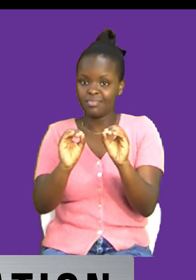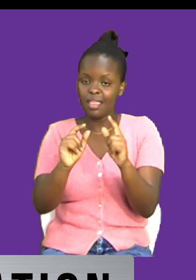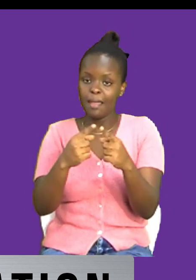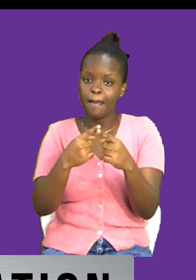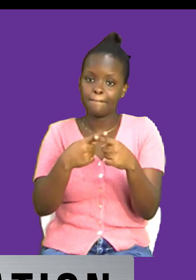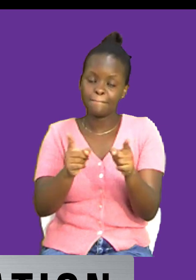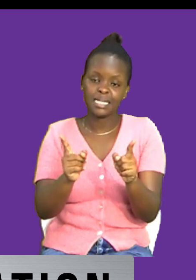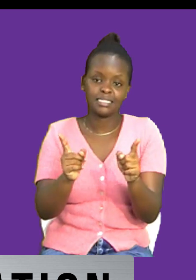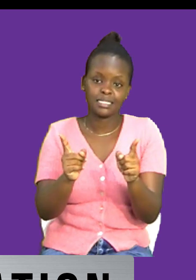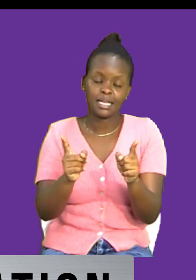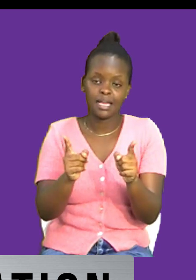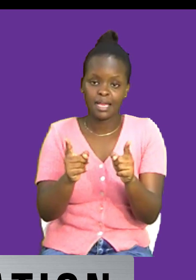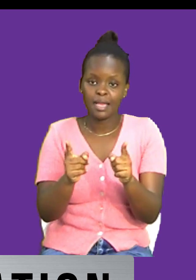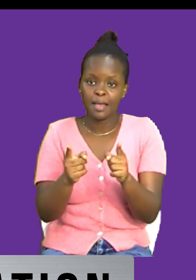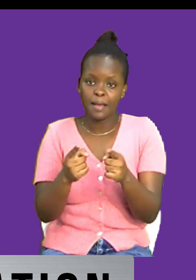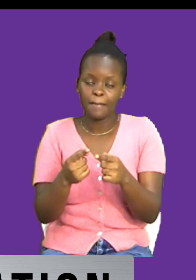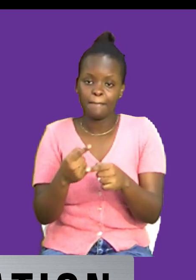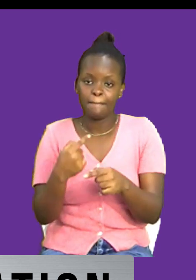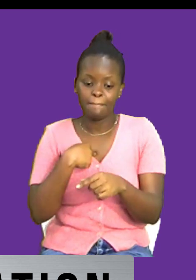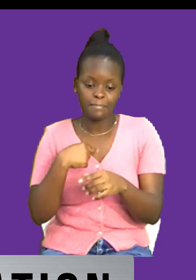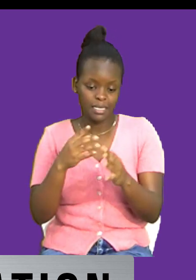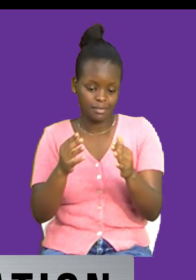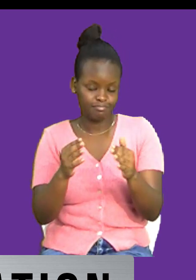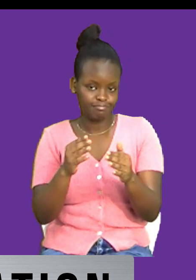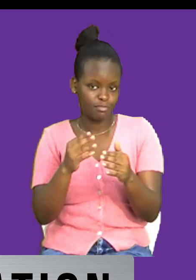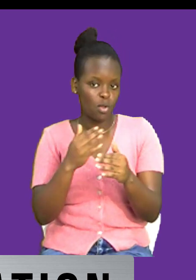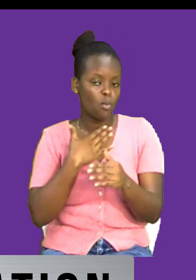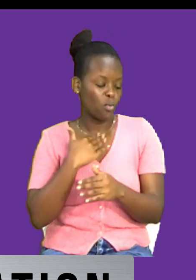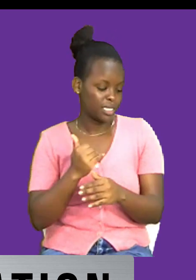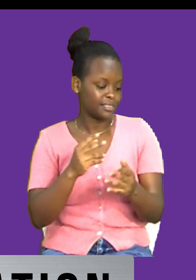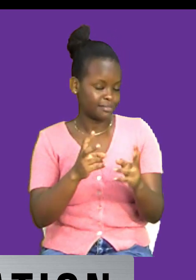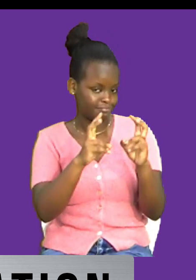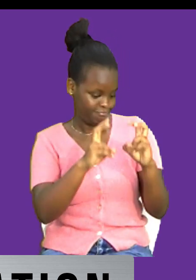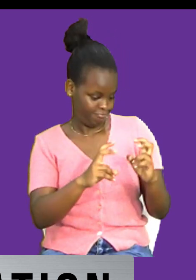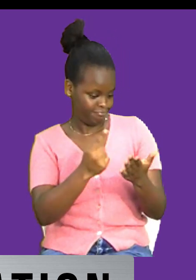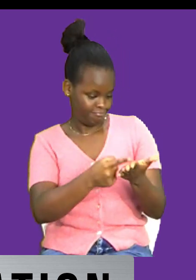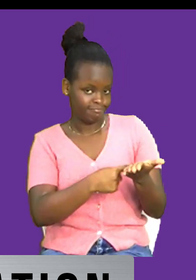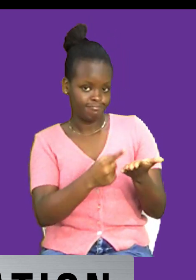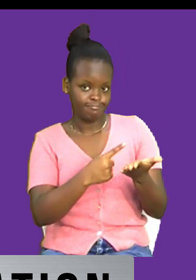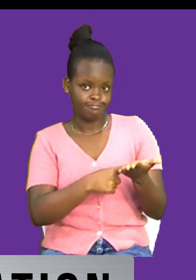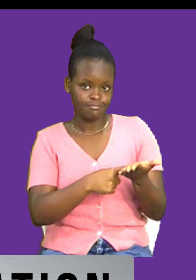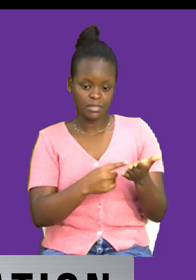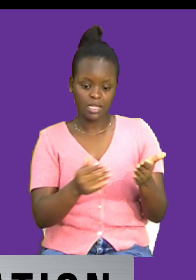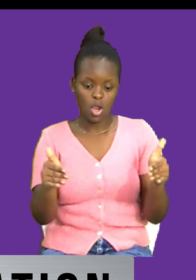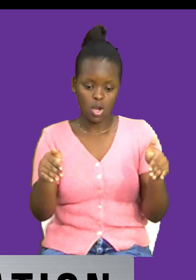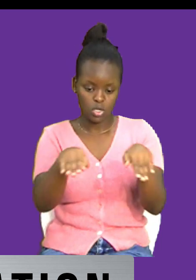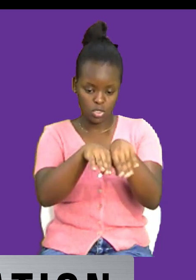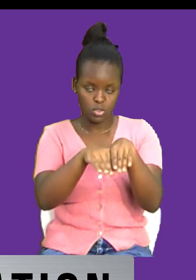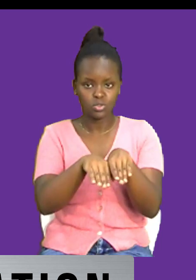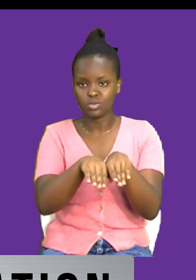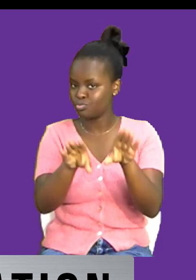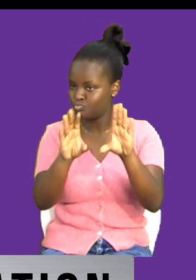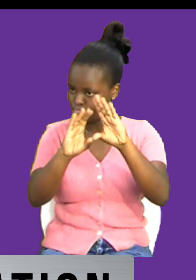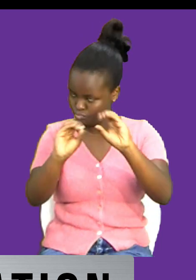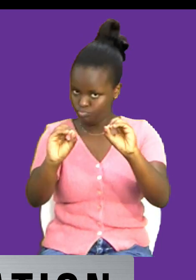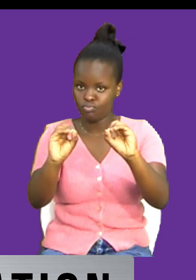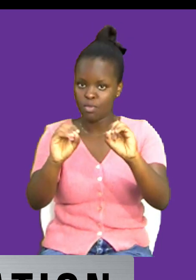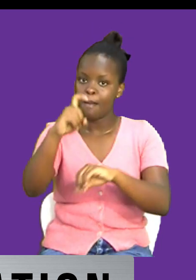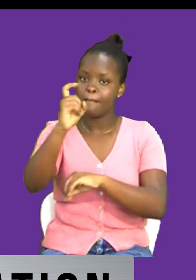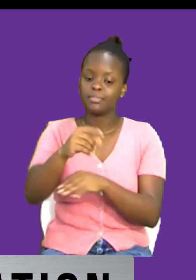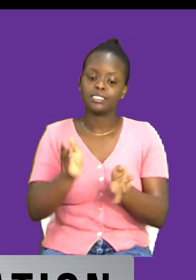for a dialogue. Yes, exactly. And even me, I'm calling for a dialogue. But I'm saying that this dialogue must not be a closed-door dialogue. It has to be dialogue between